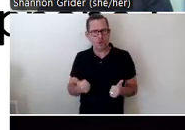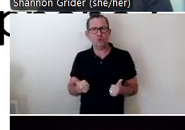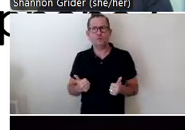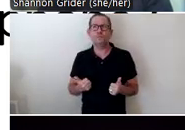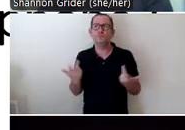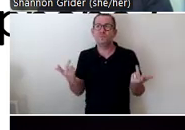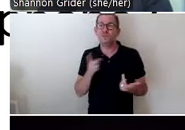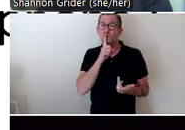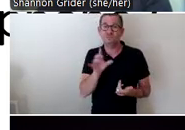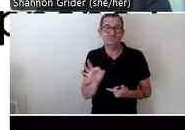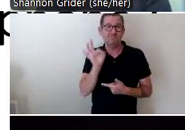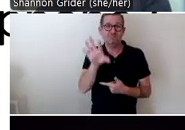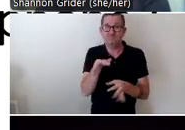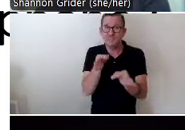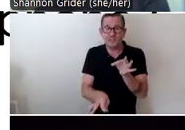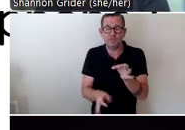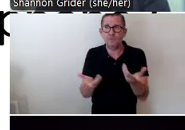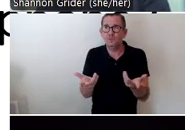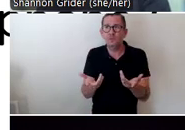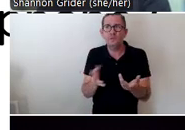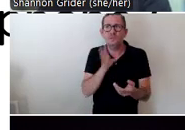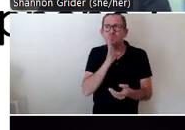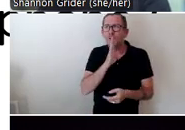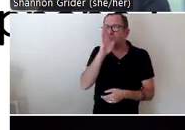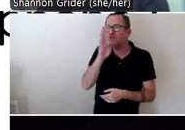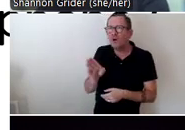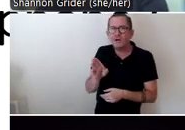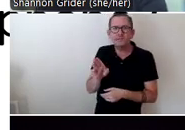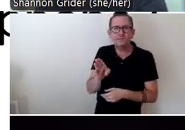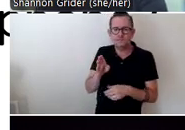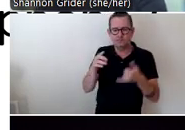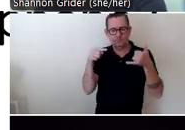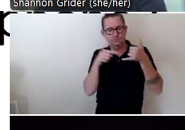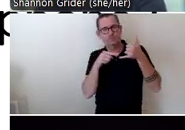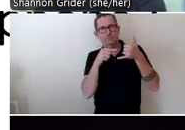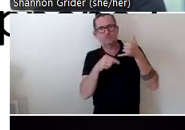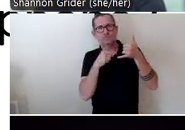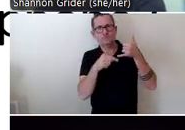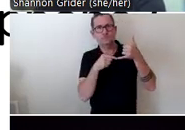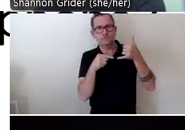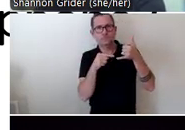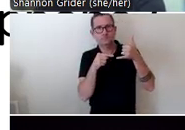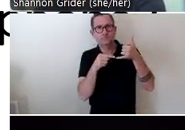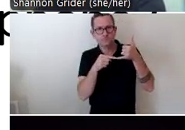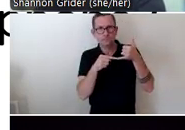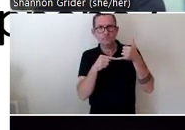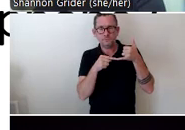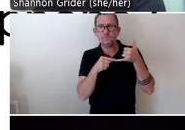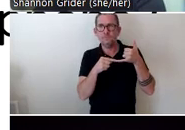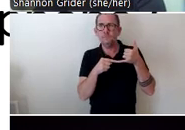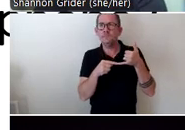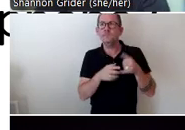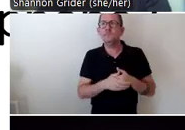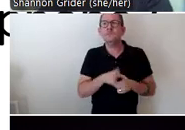So we've talked about how to communicate with deaf individuals on the telephone, but how do we do with hard of hearing